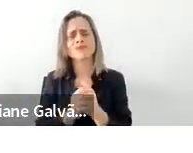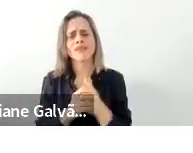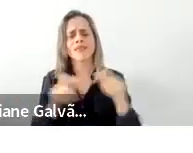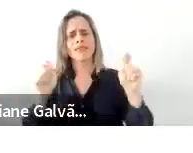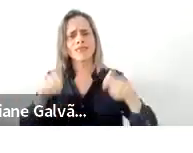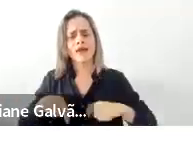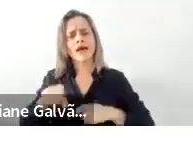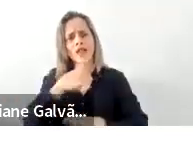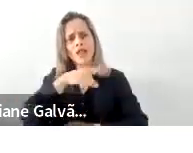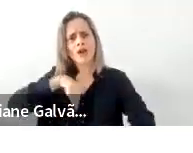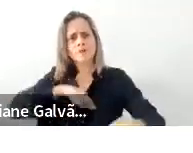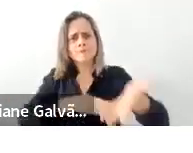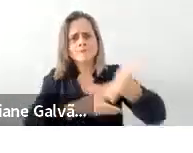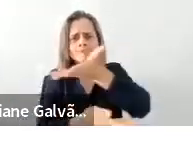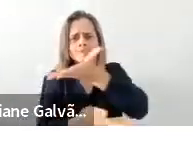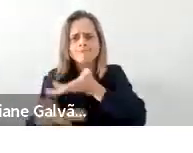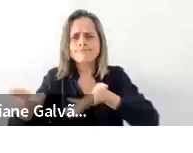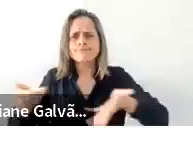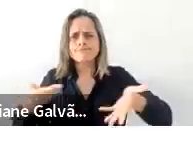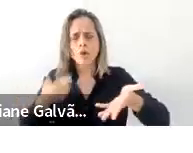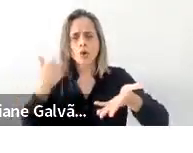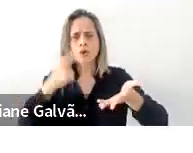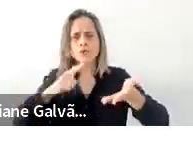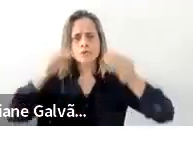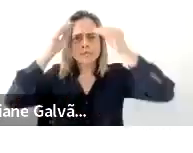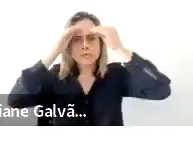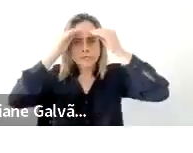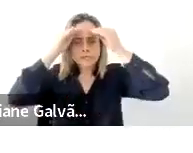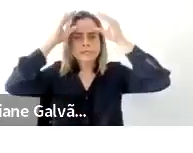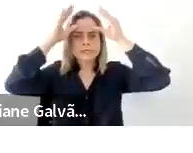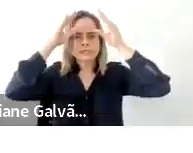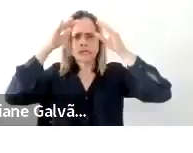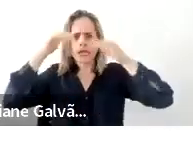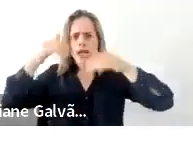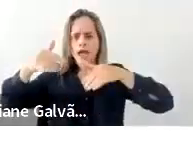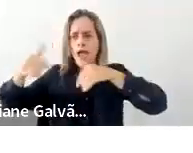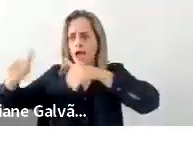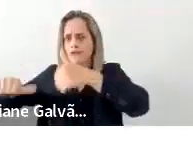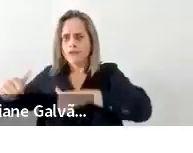this kind of process of clarification.